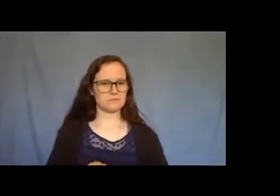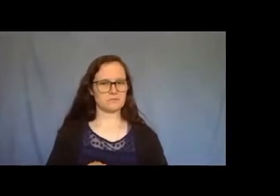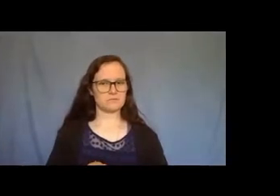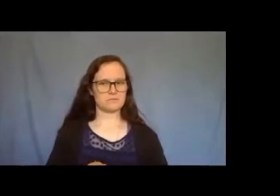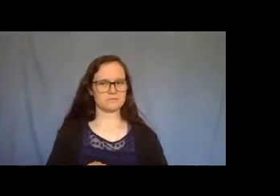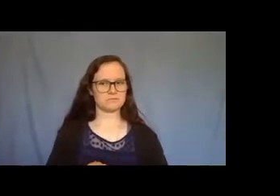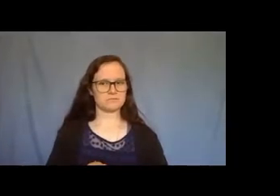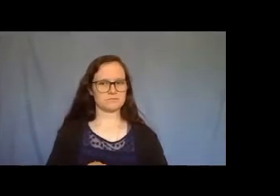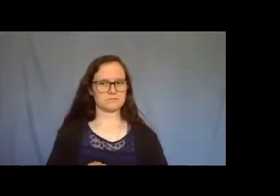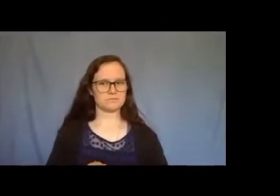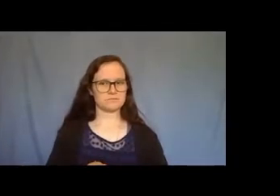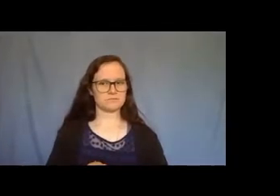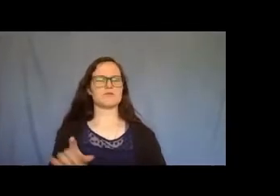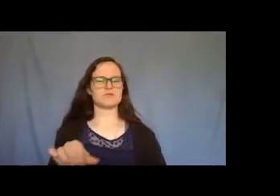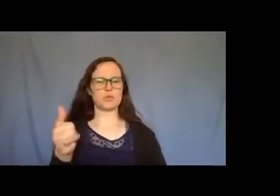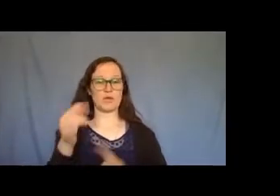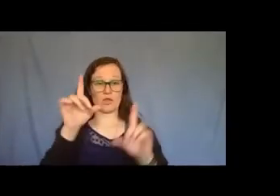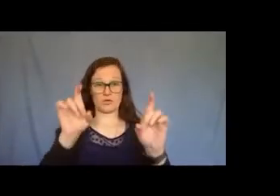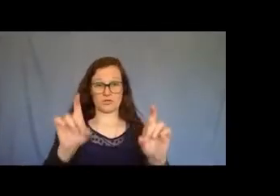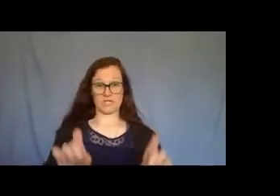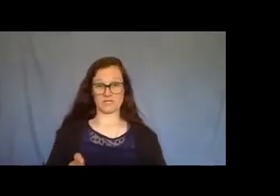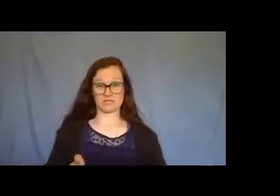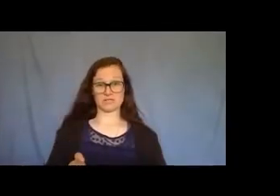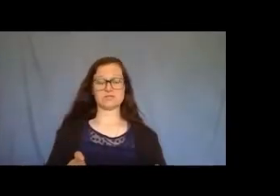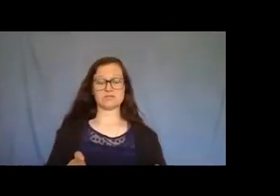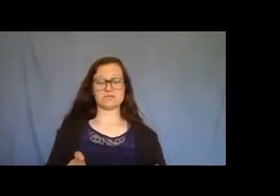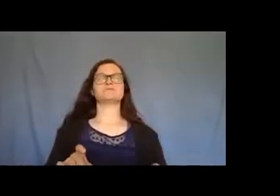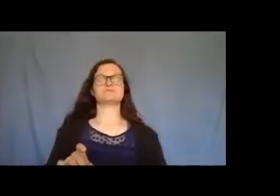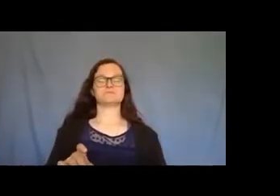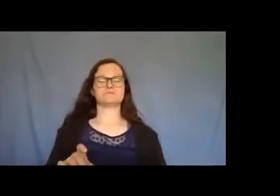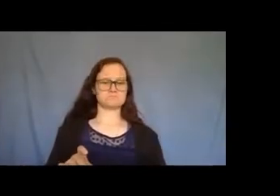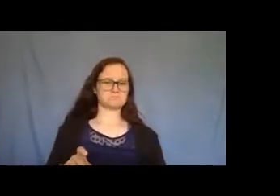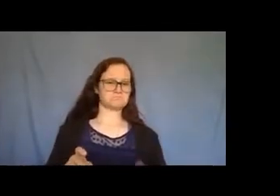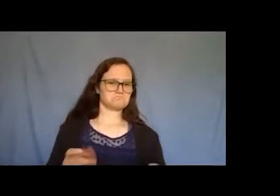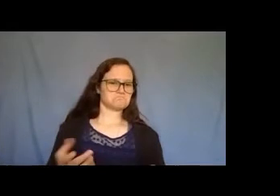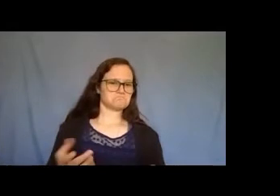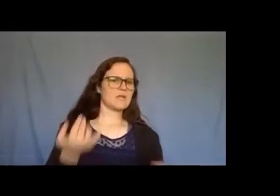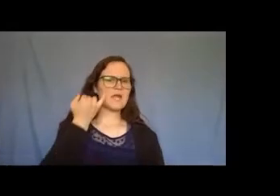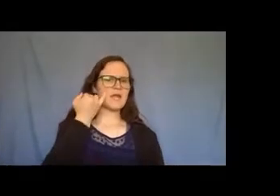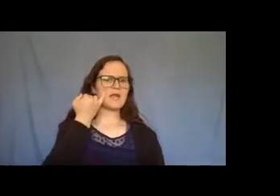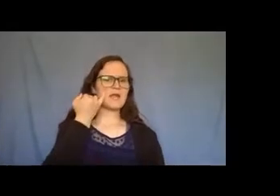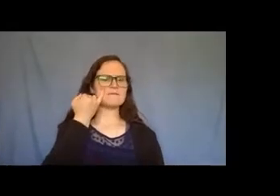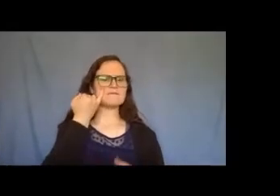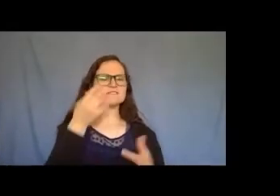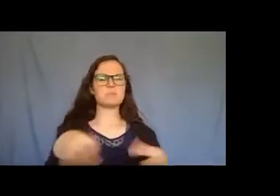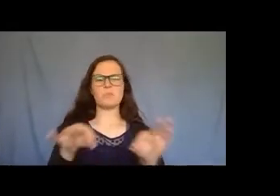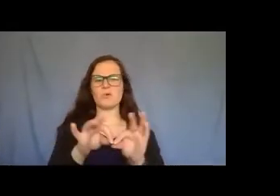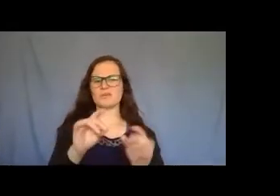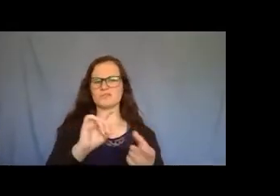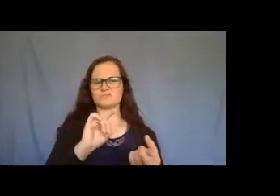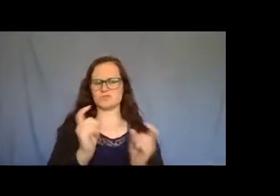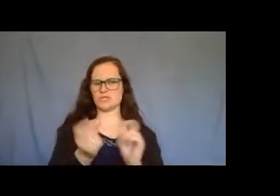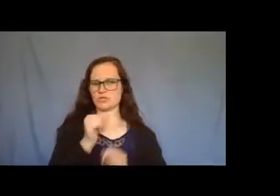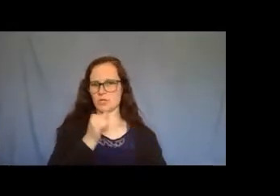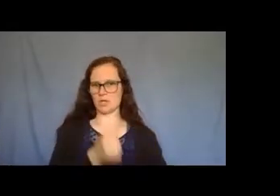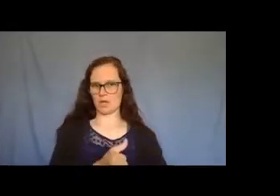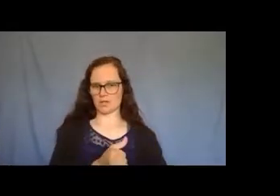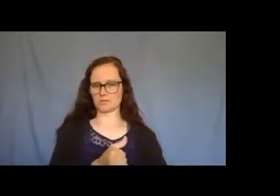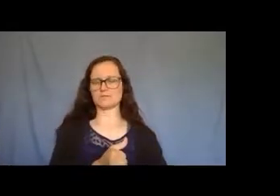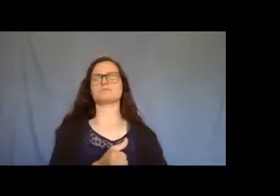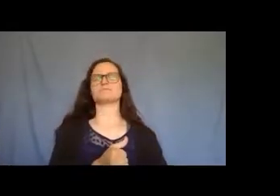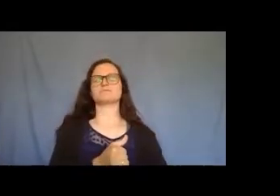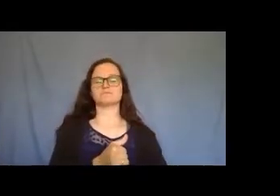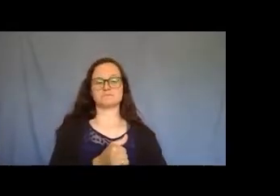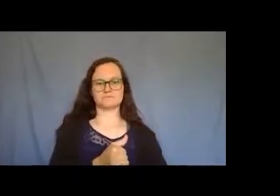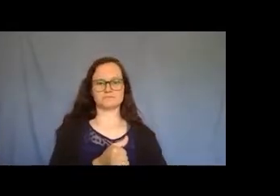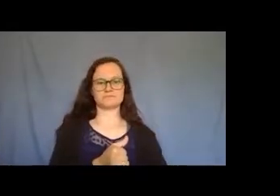So another test we can run to determine the significance of the change is to look at the